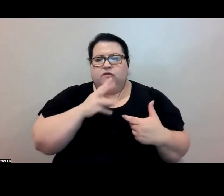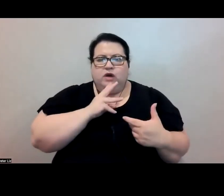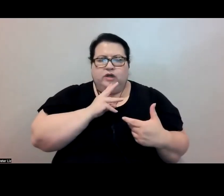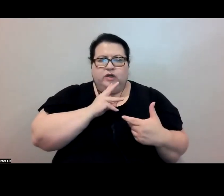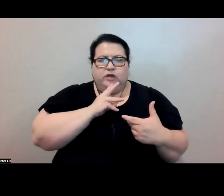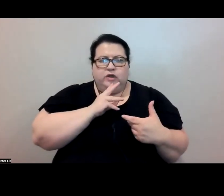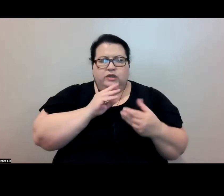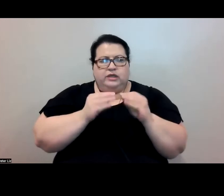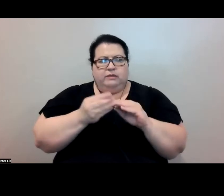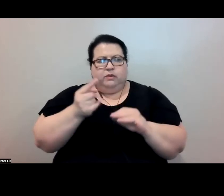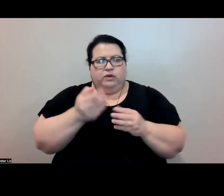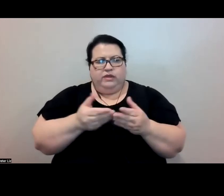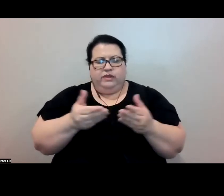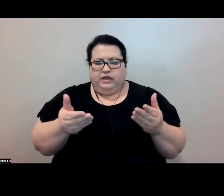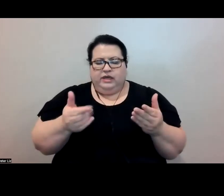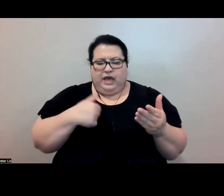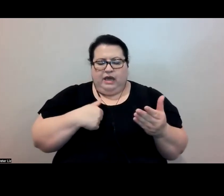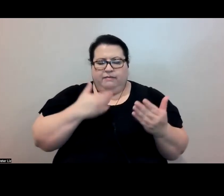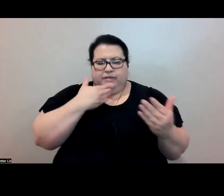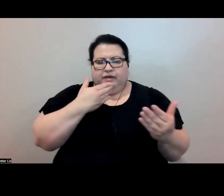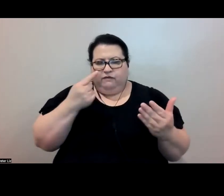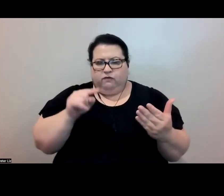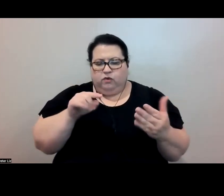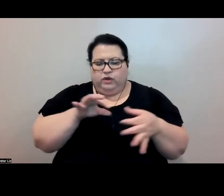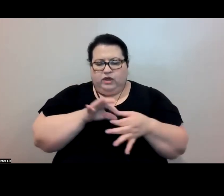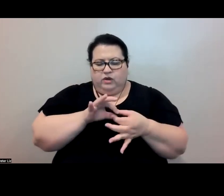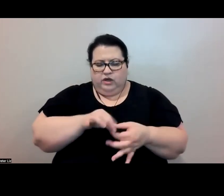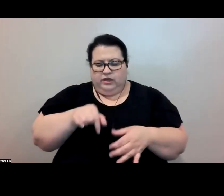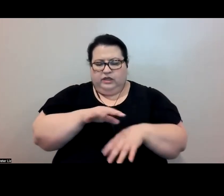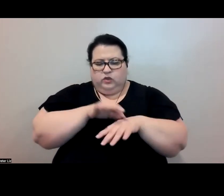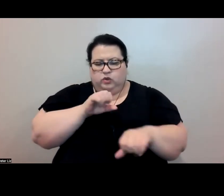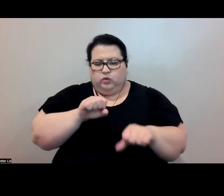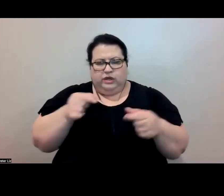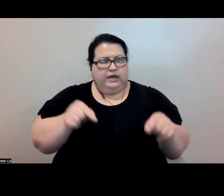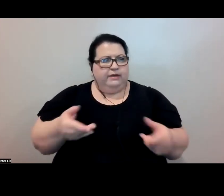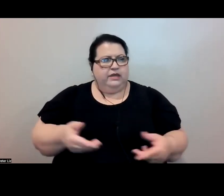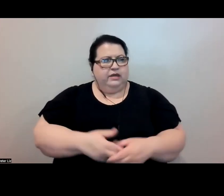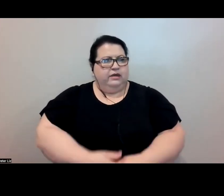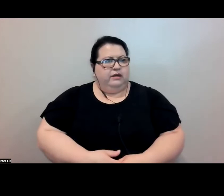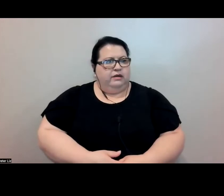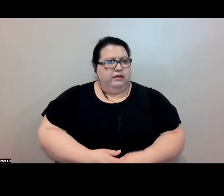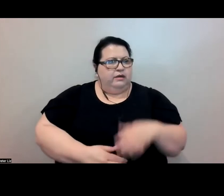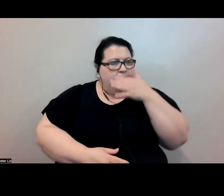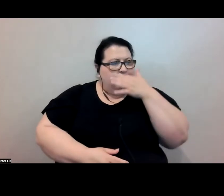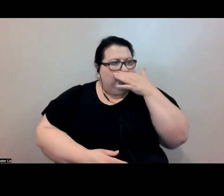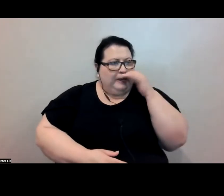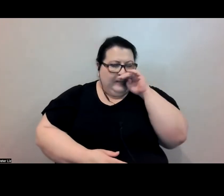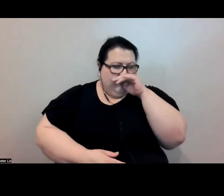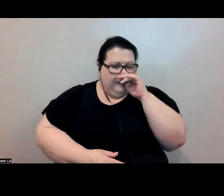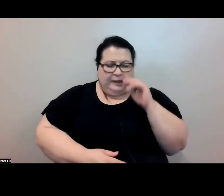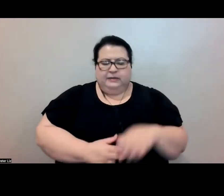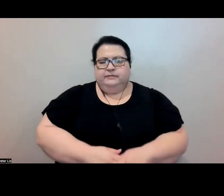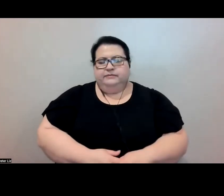water. The number one thing that I am thankful for about this earthquake was it happened here. And if this